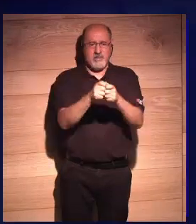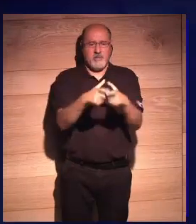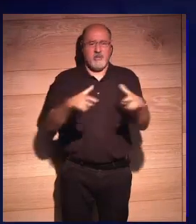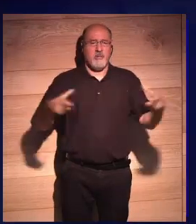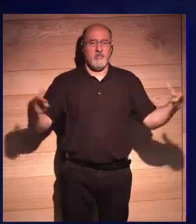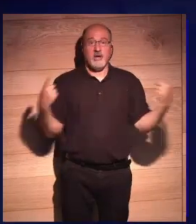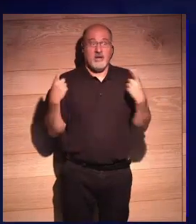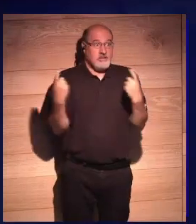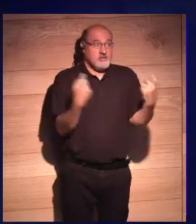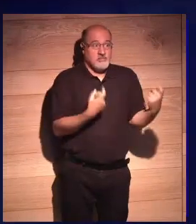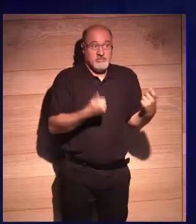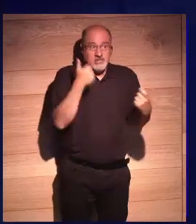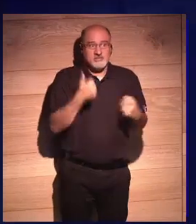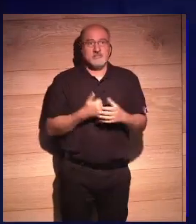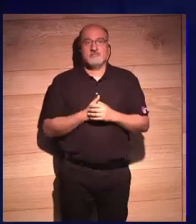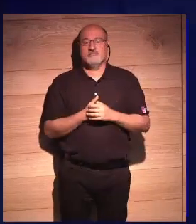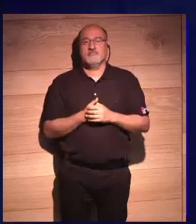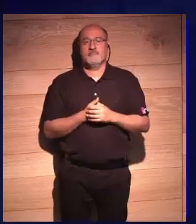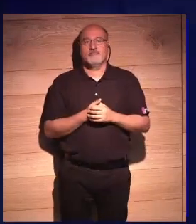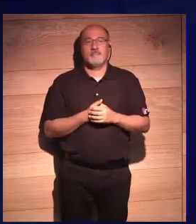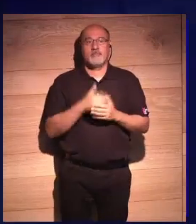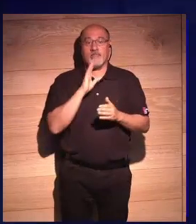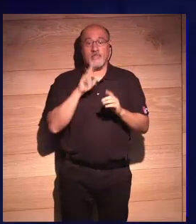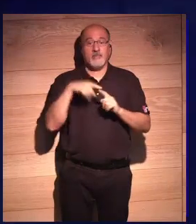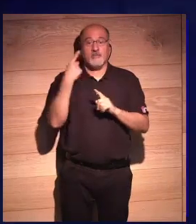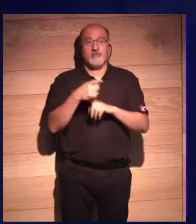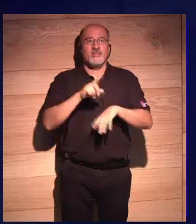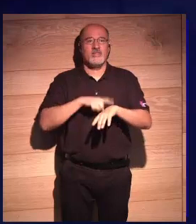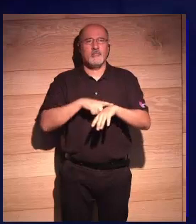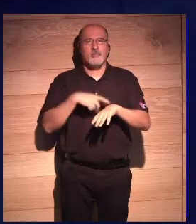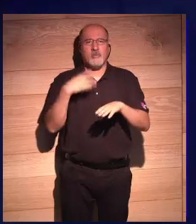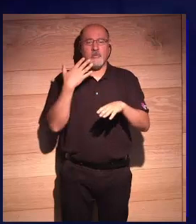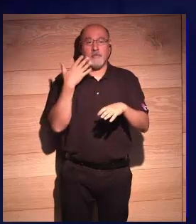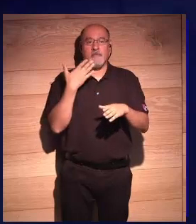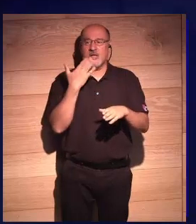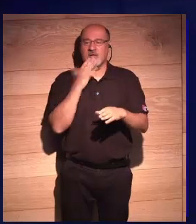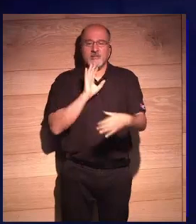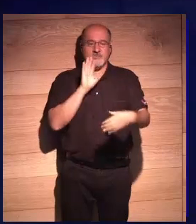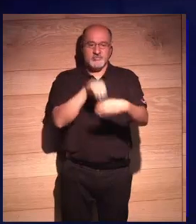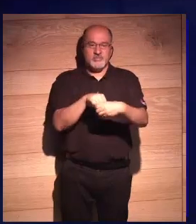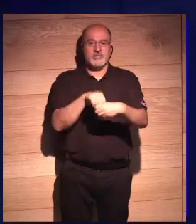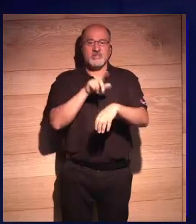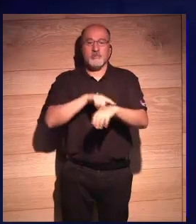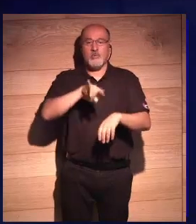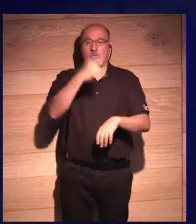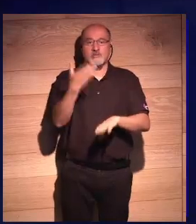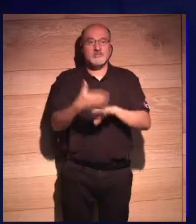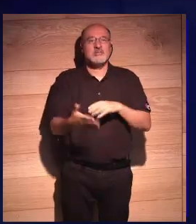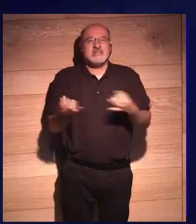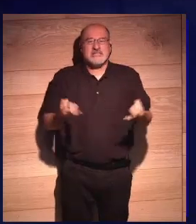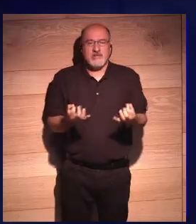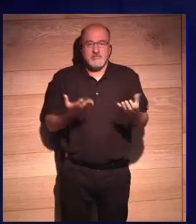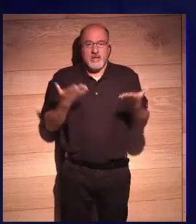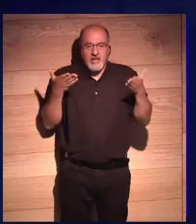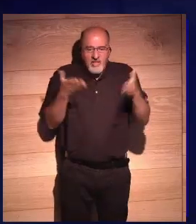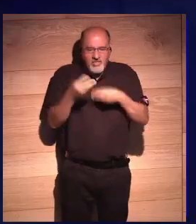have more thinkers, we'll have more philosophers, we'll need them, and we'll need to think what we are going to do with time, with that extra time that